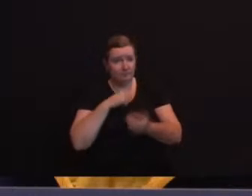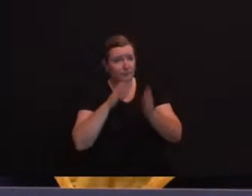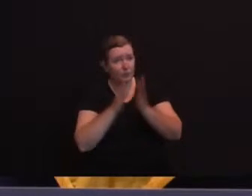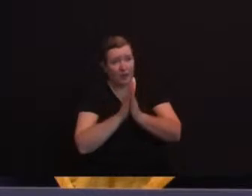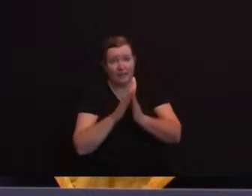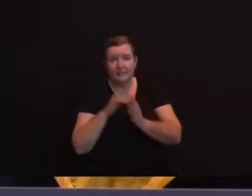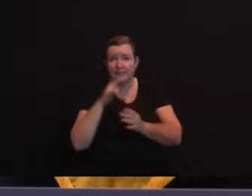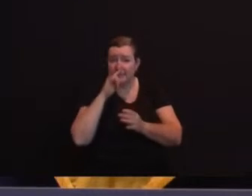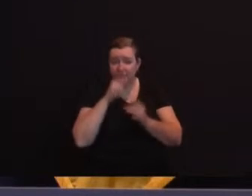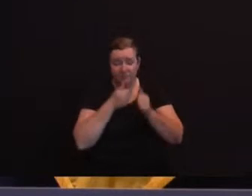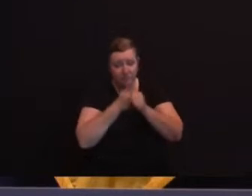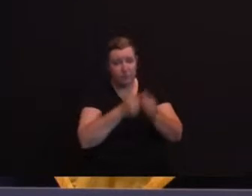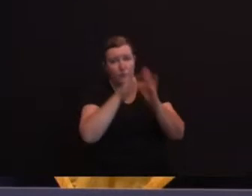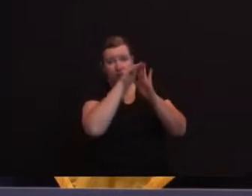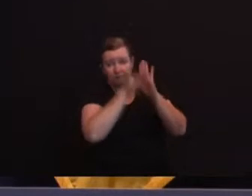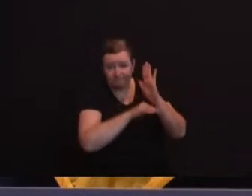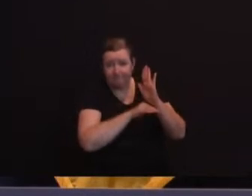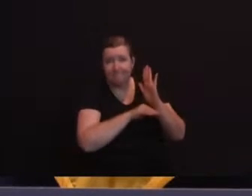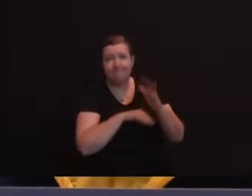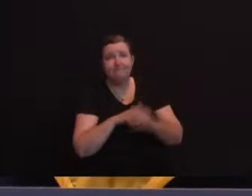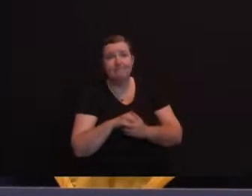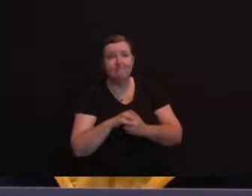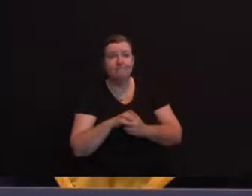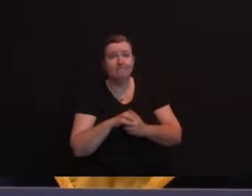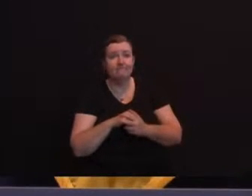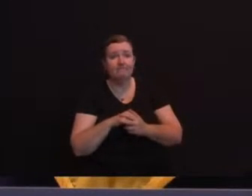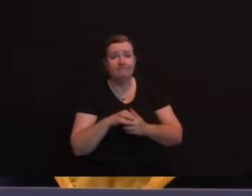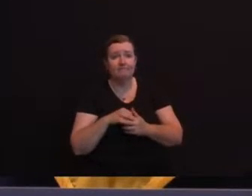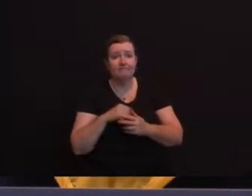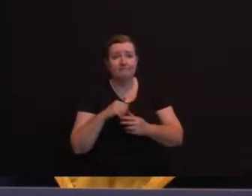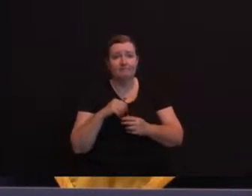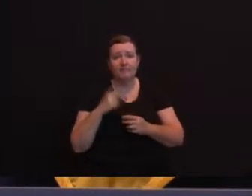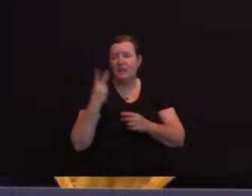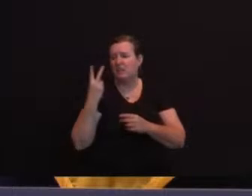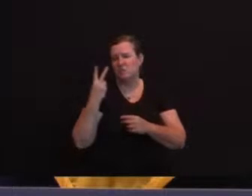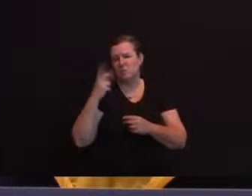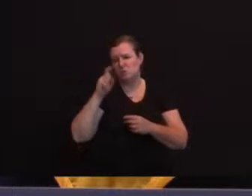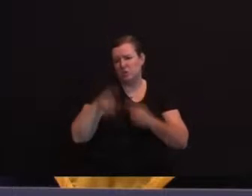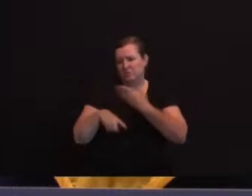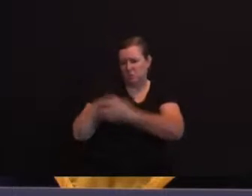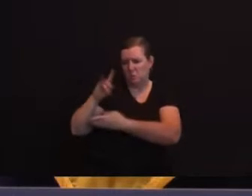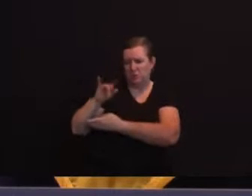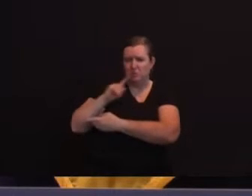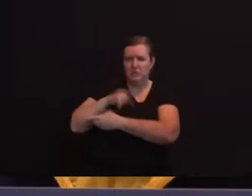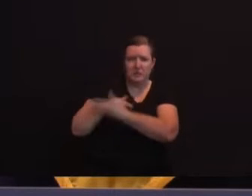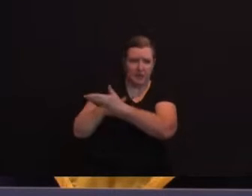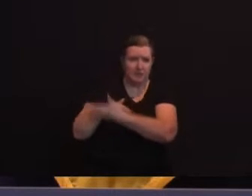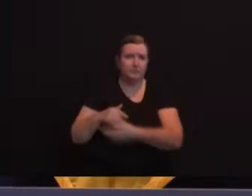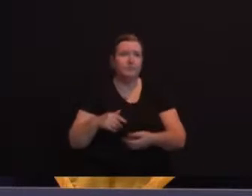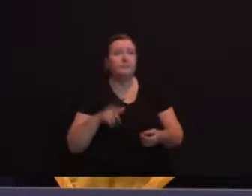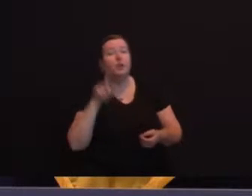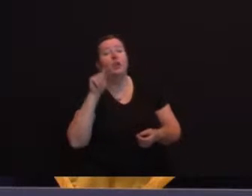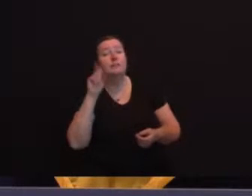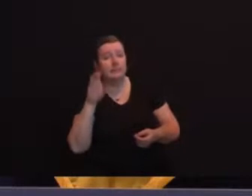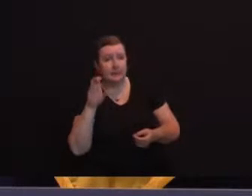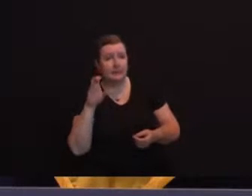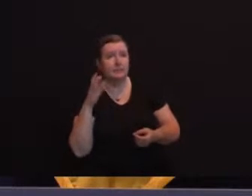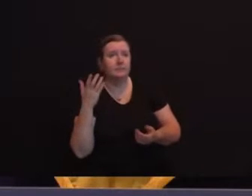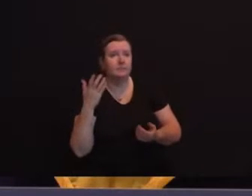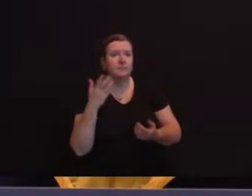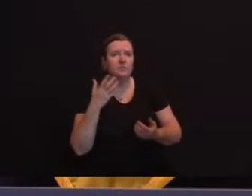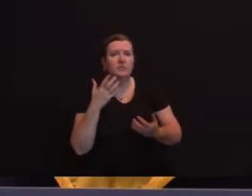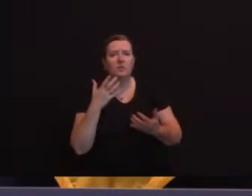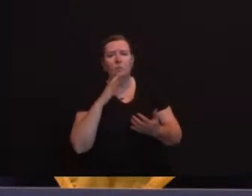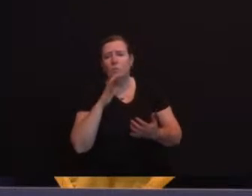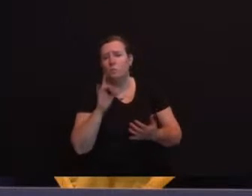The last two, Judy, really more for you. Other steps that we are considering or could consider with long-term care with a heavy heart, we may well, because